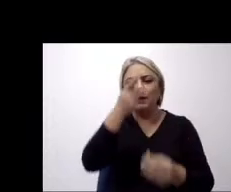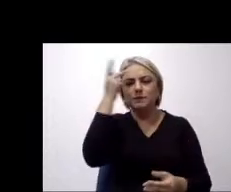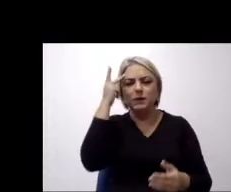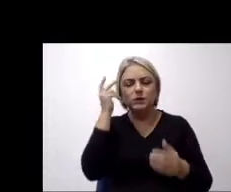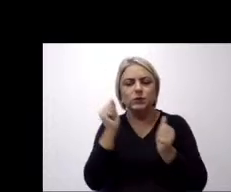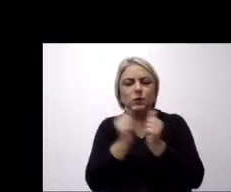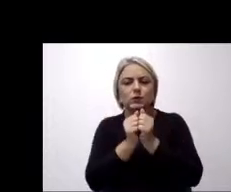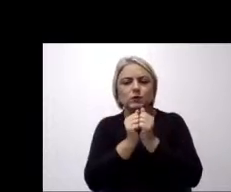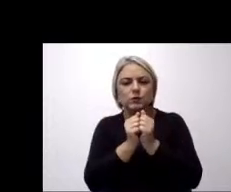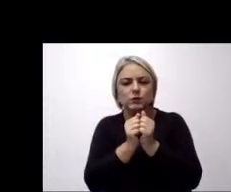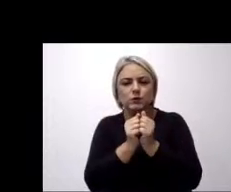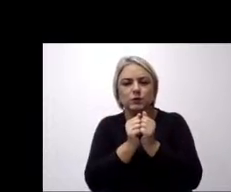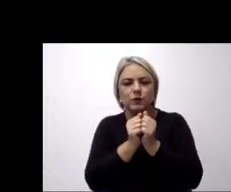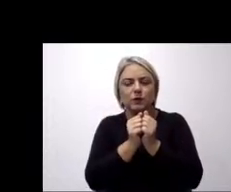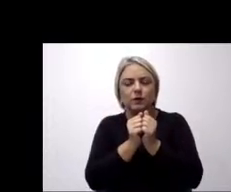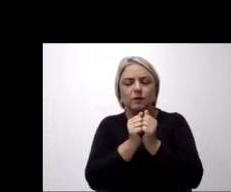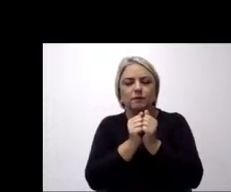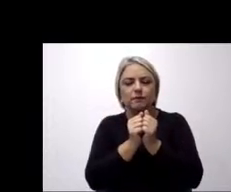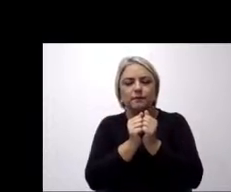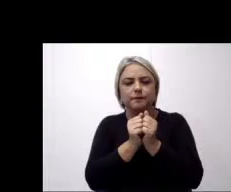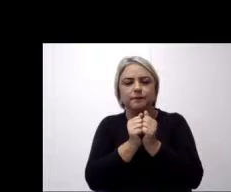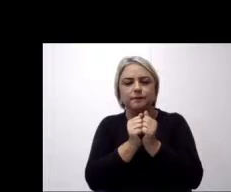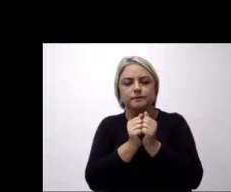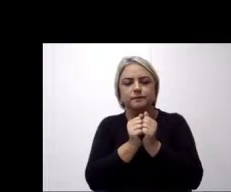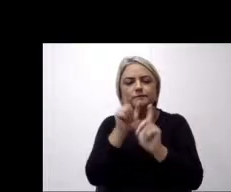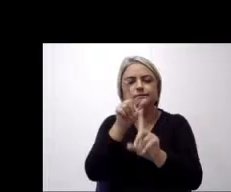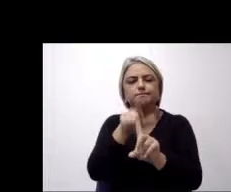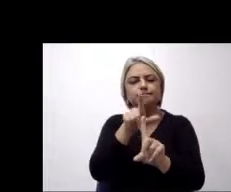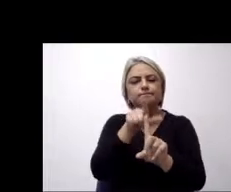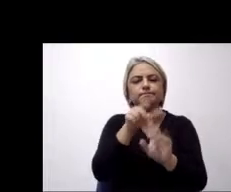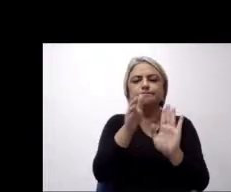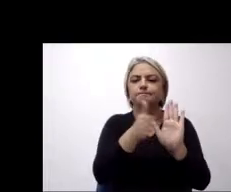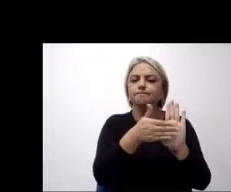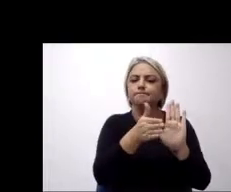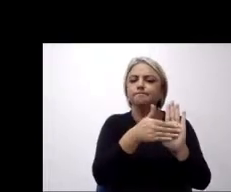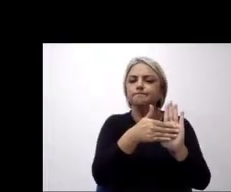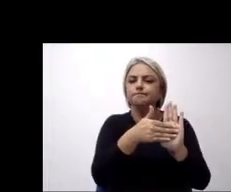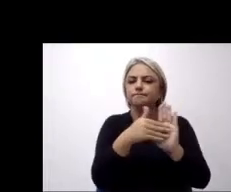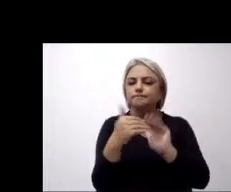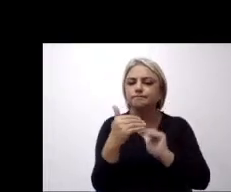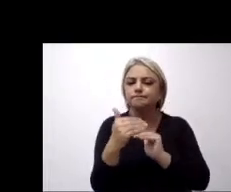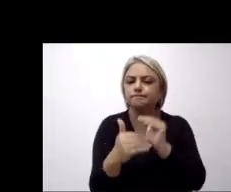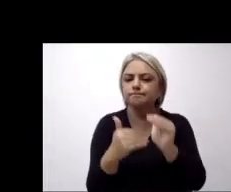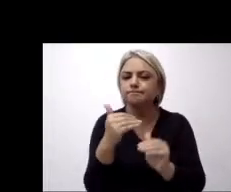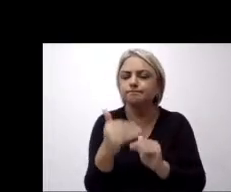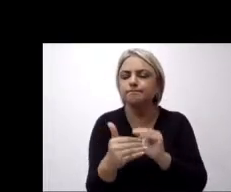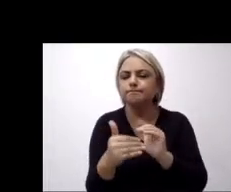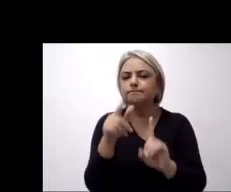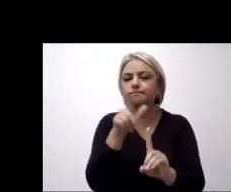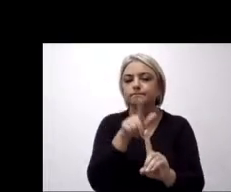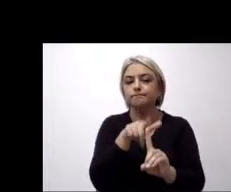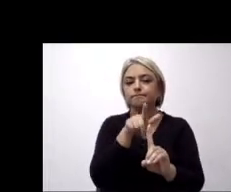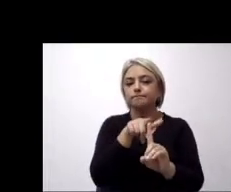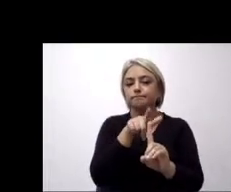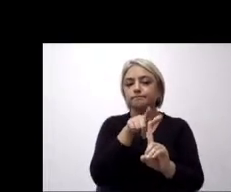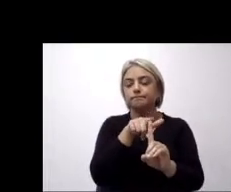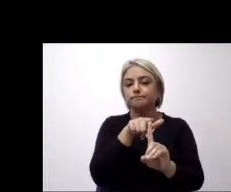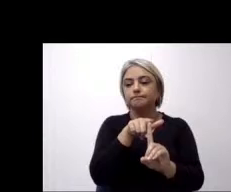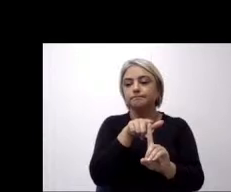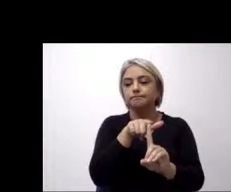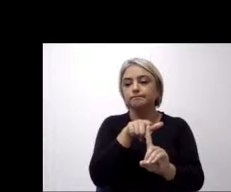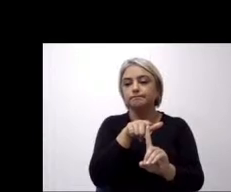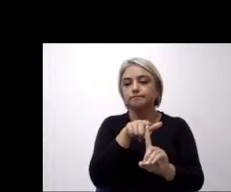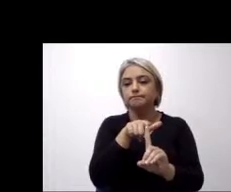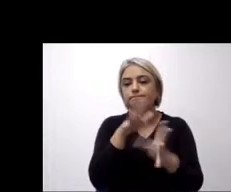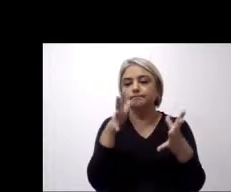the kind of proposals they develop and the kind of coalitions they are. It's probably